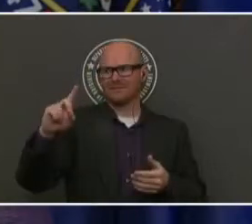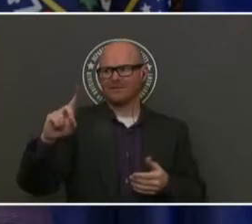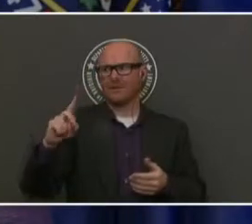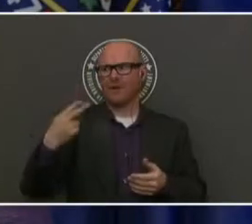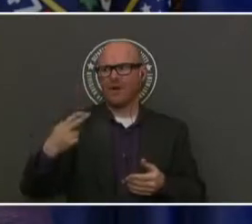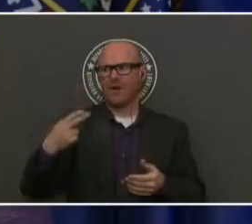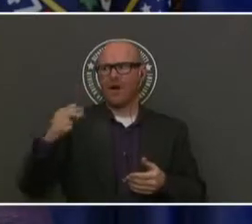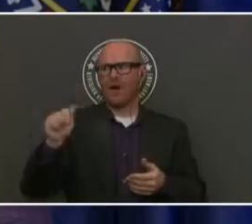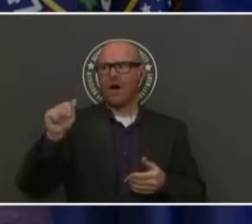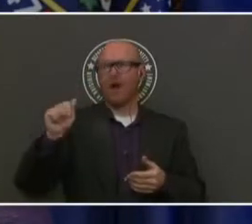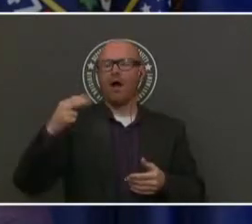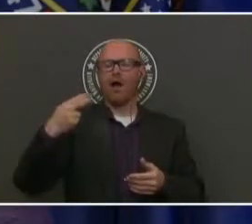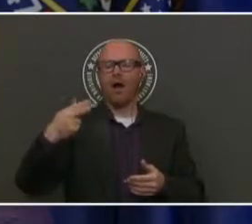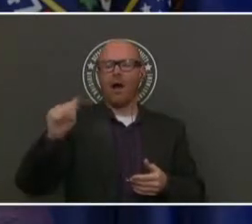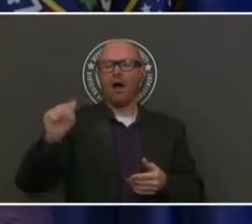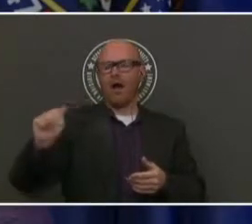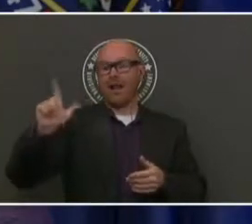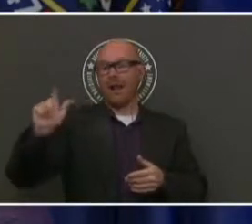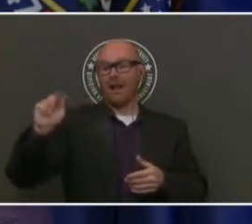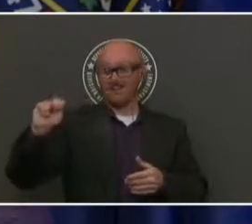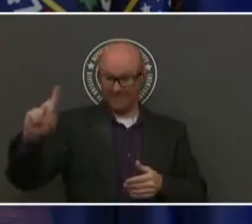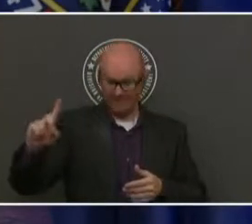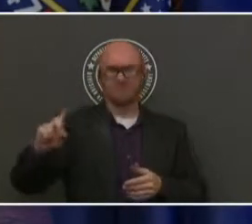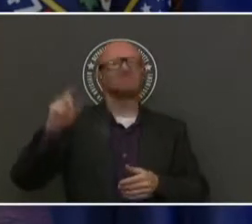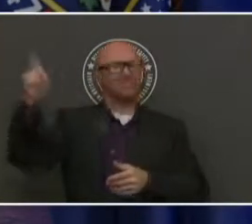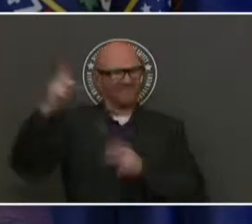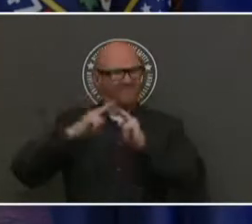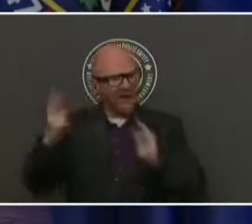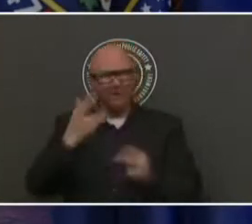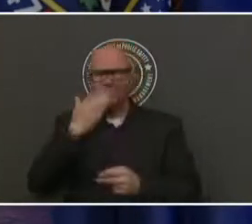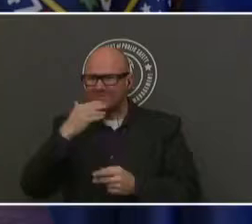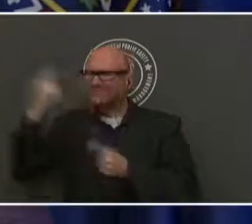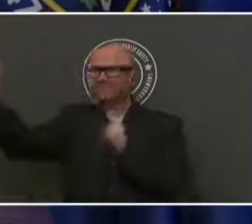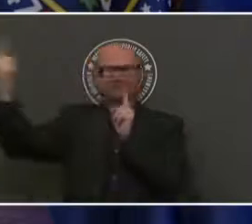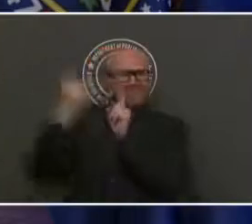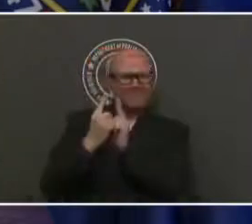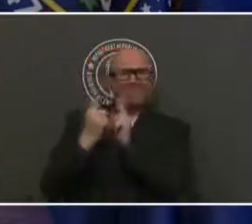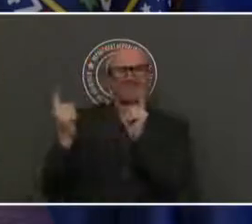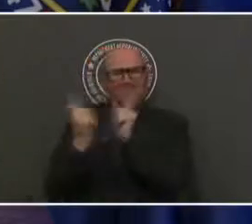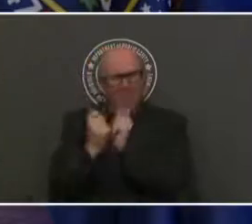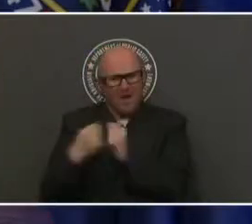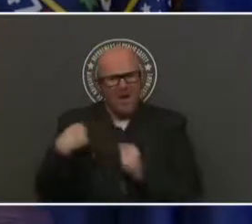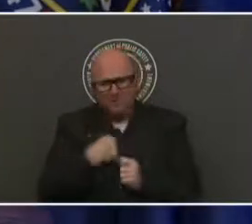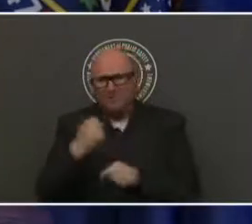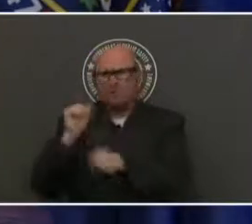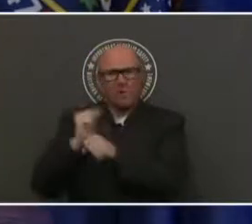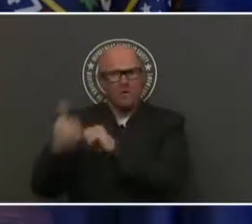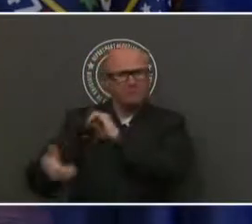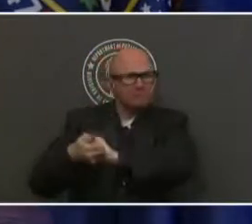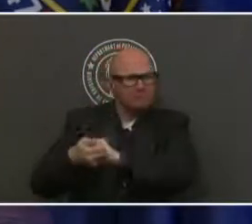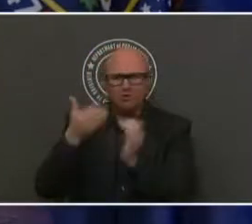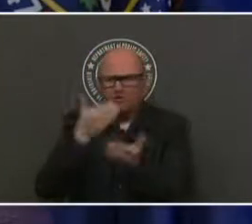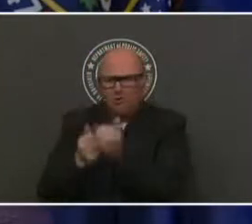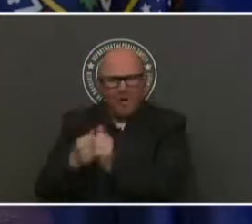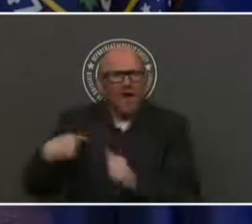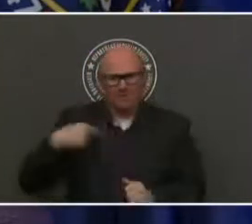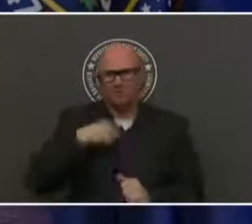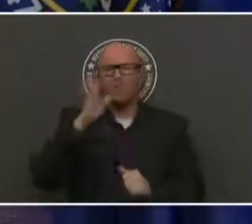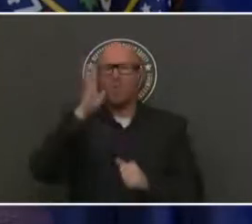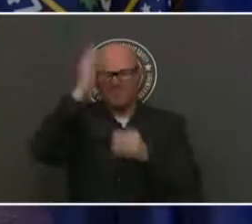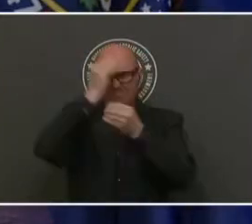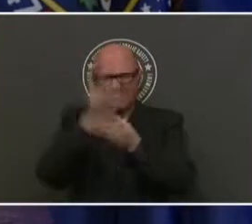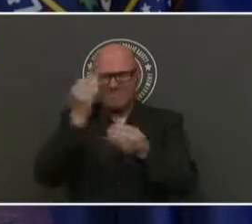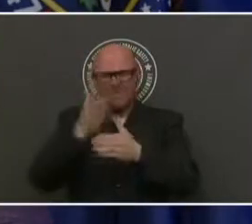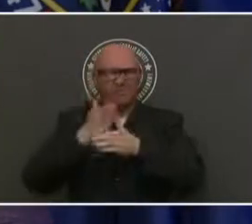and has said she's willing to work closely with us and will let us know as more developments are available.